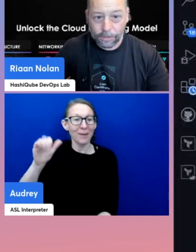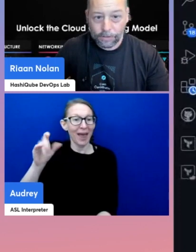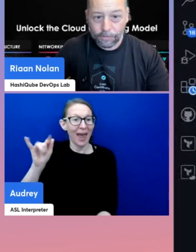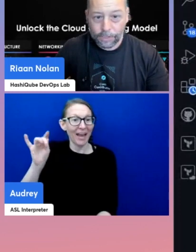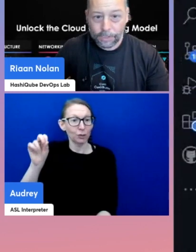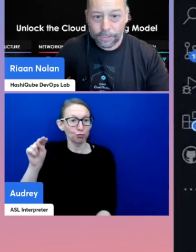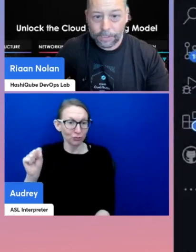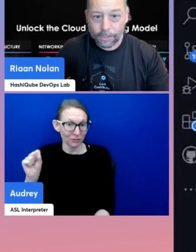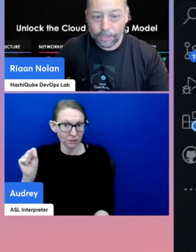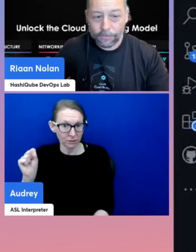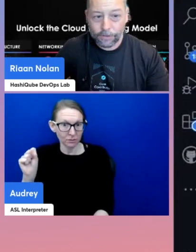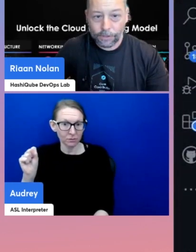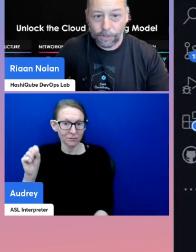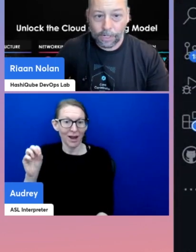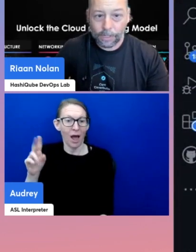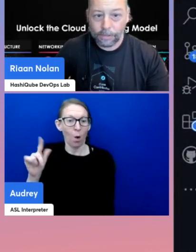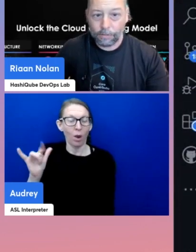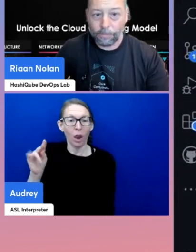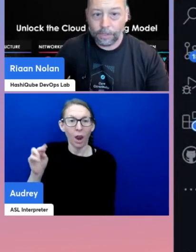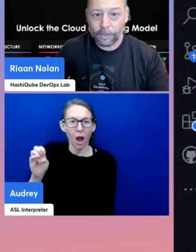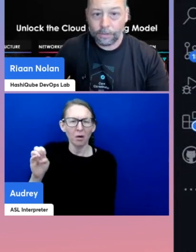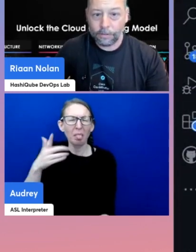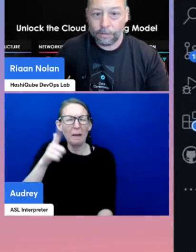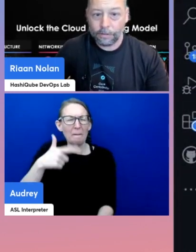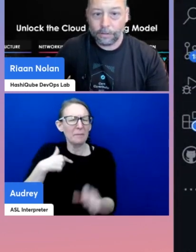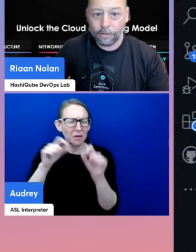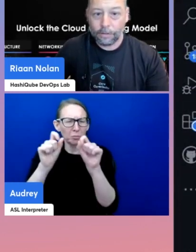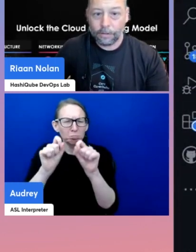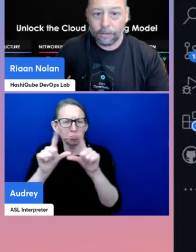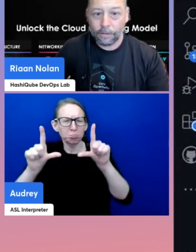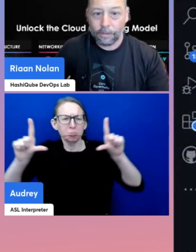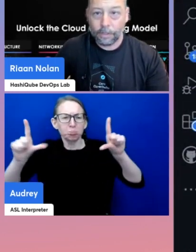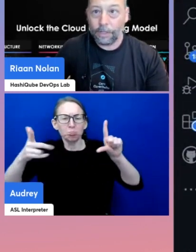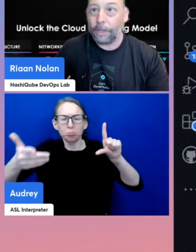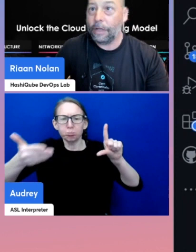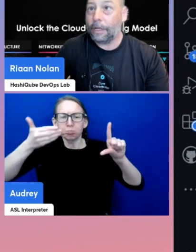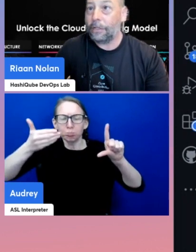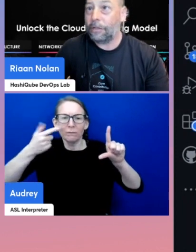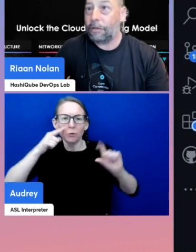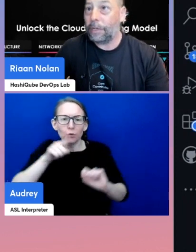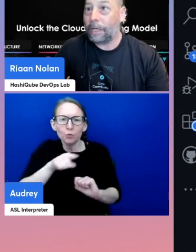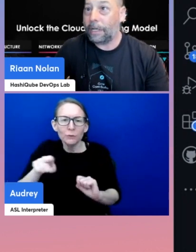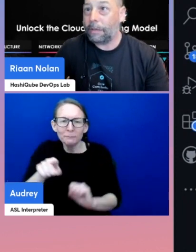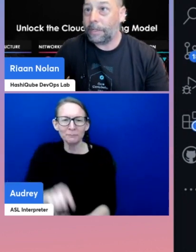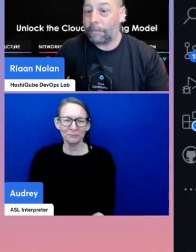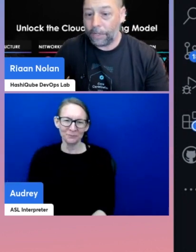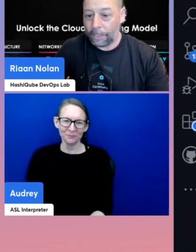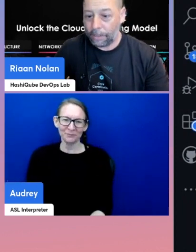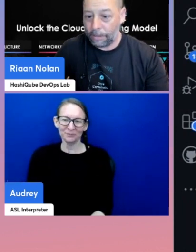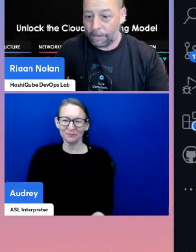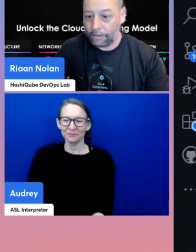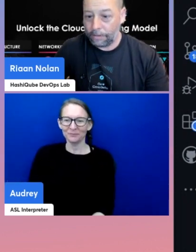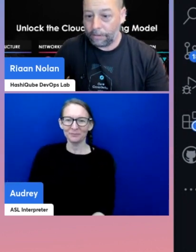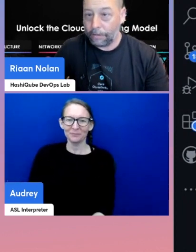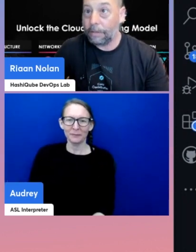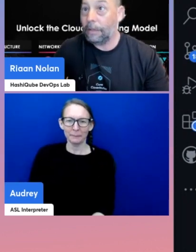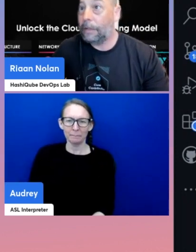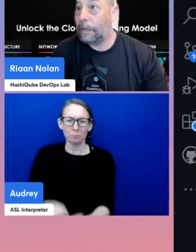want to increase the size for you a little bit. I think that should be a little bit